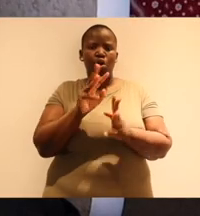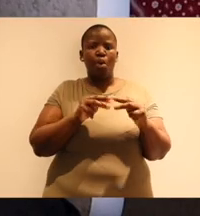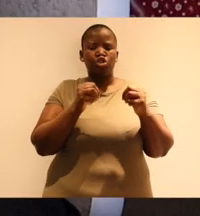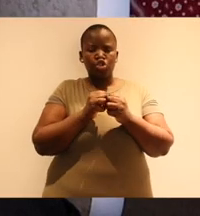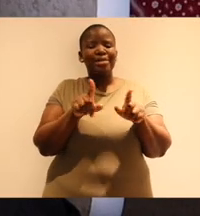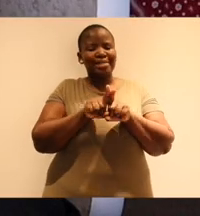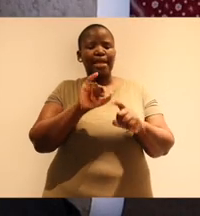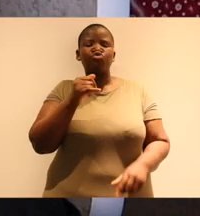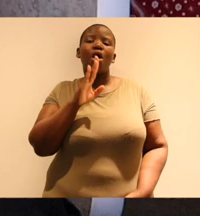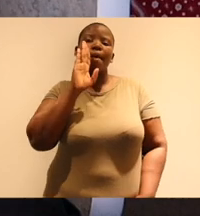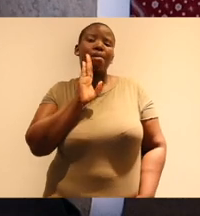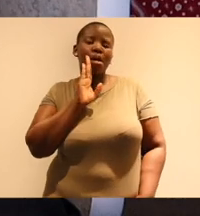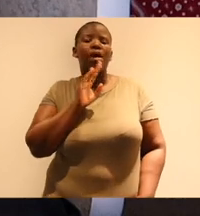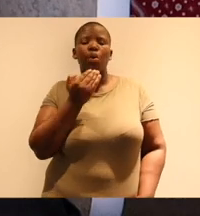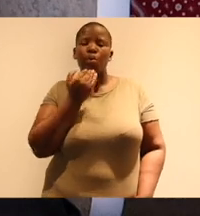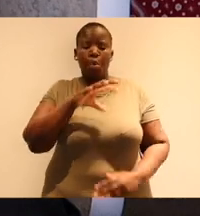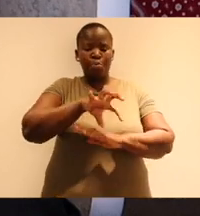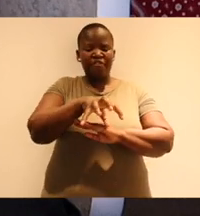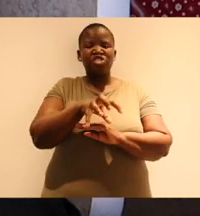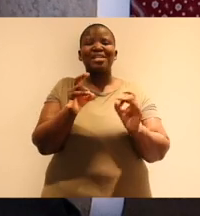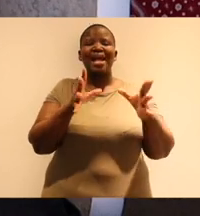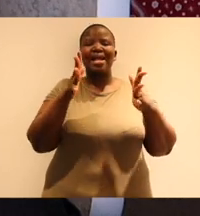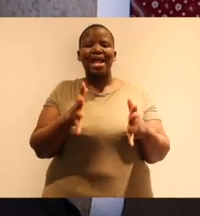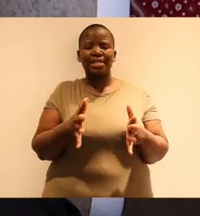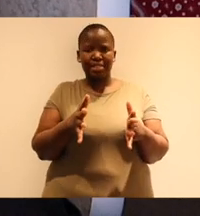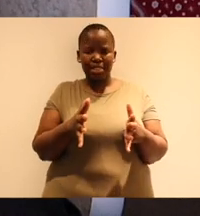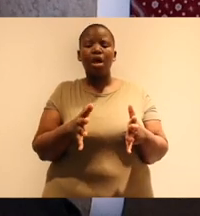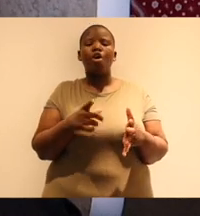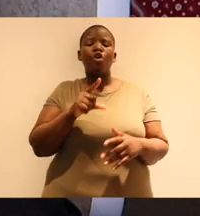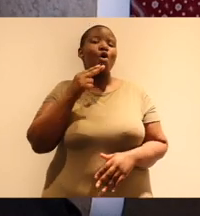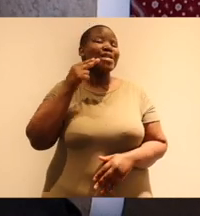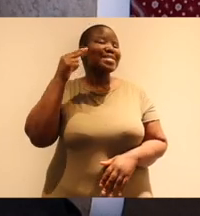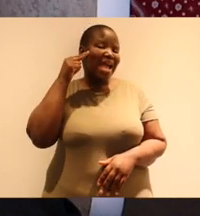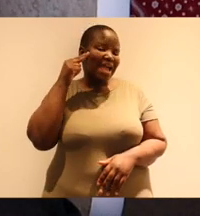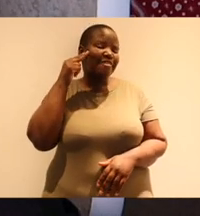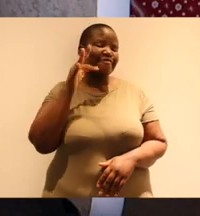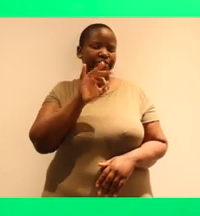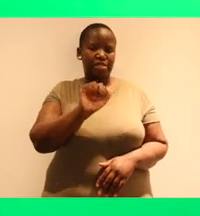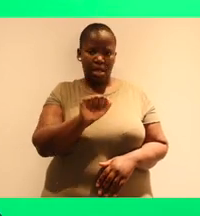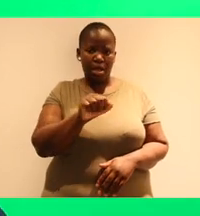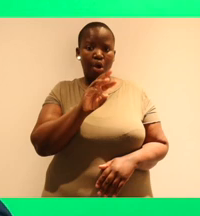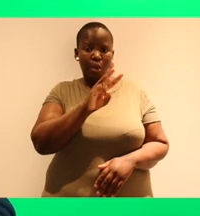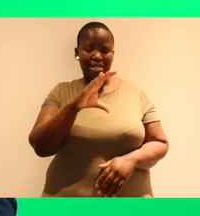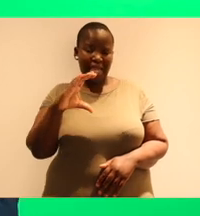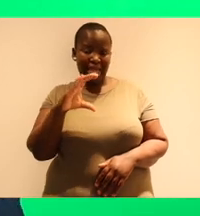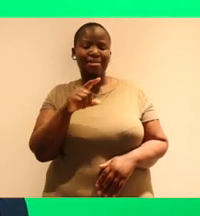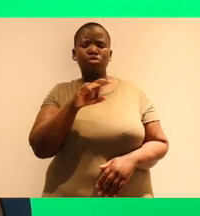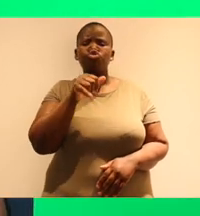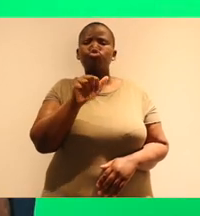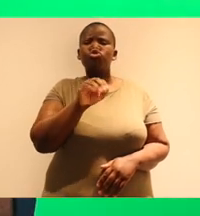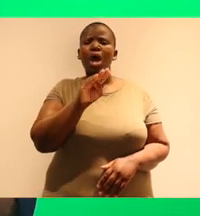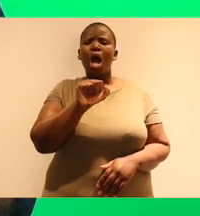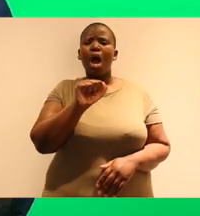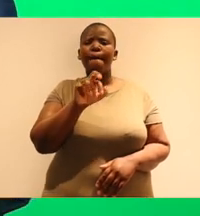Muhammad, who is the Provincial Director of Deaf Federation South Africa in the Western Cape. Mr. Muhammad will be